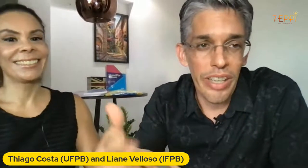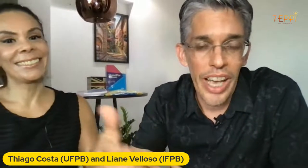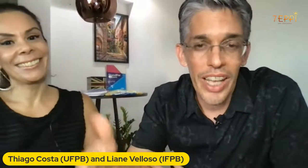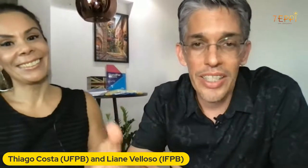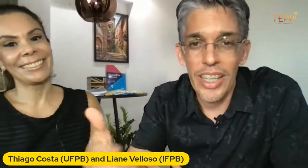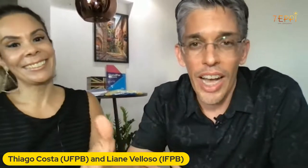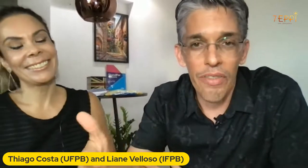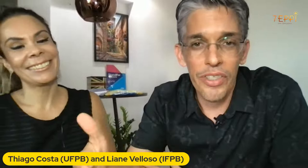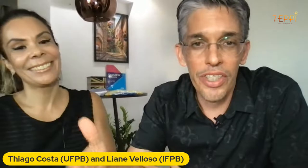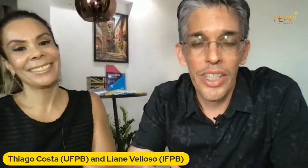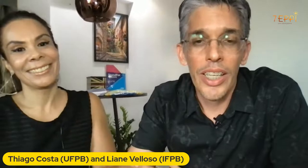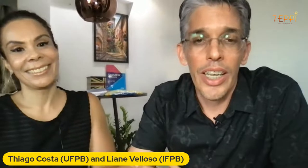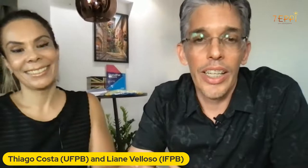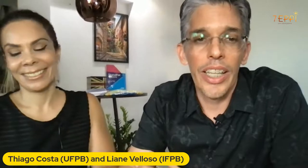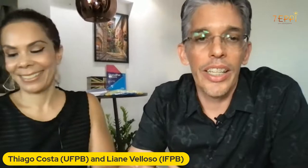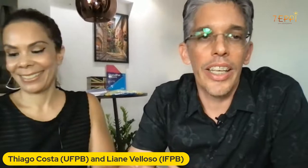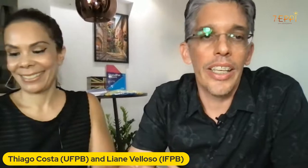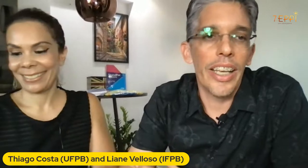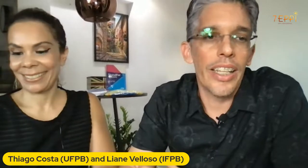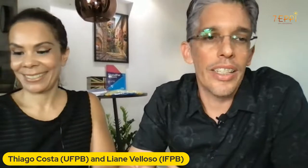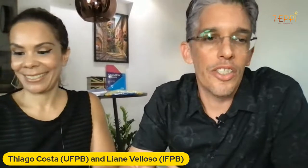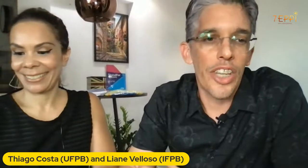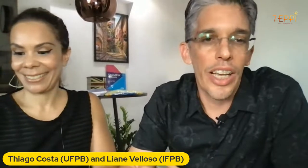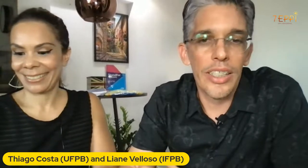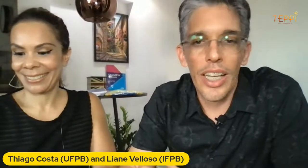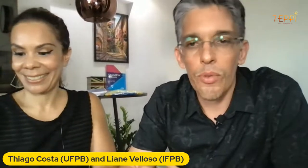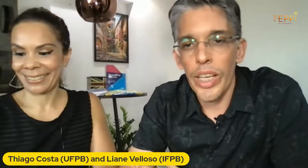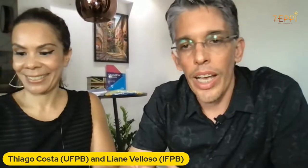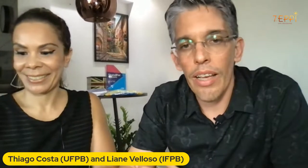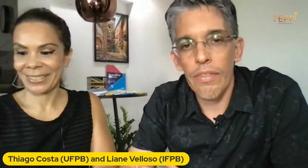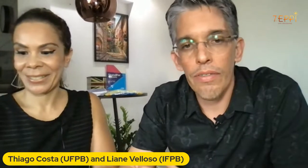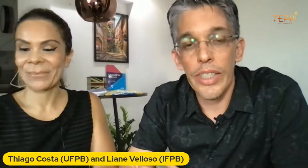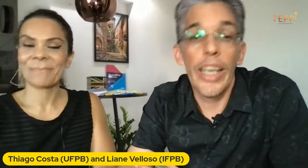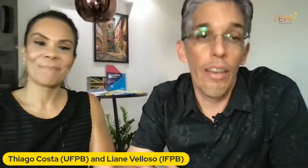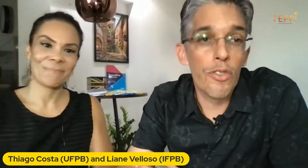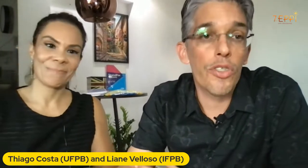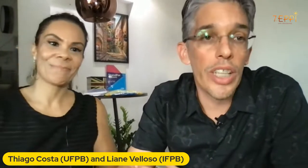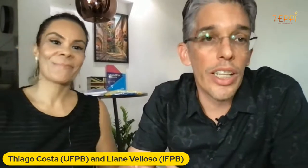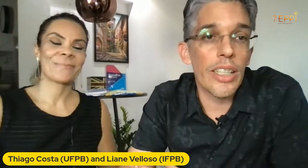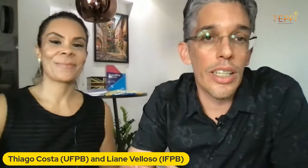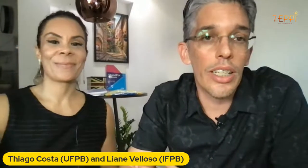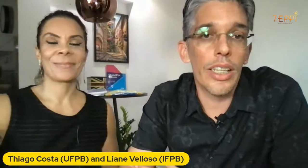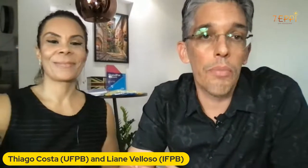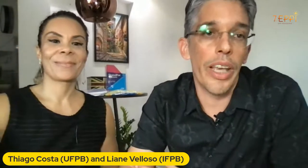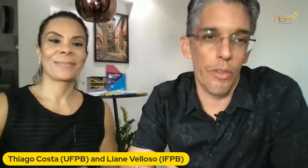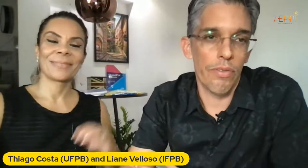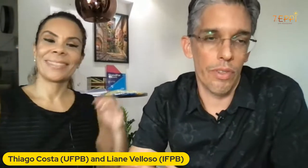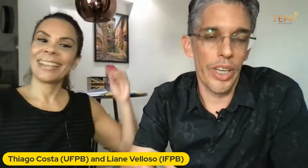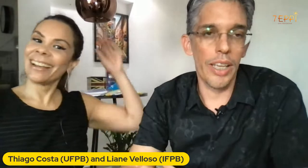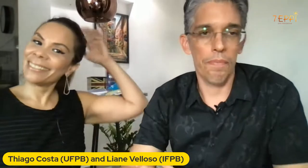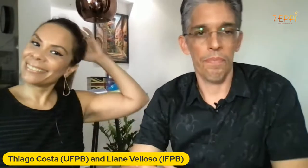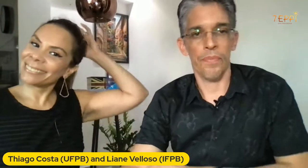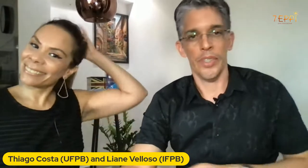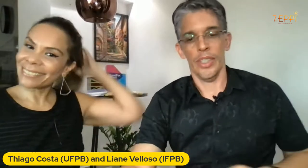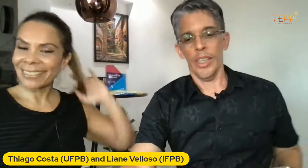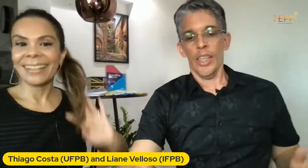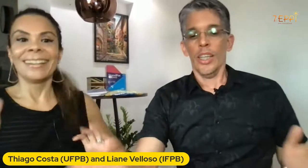this broadcast after. And then they can check that they have to send us an email,